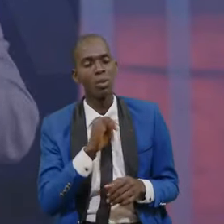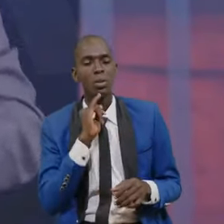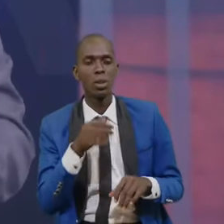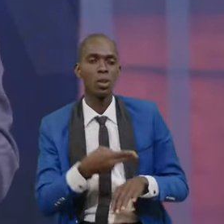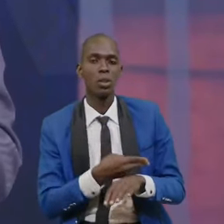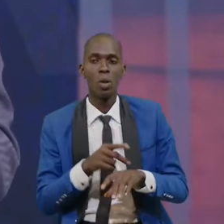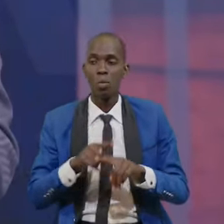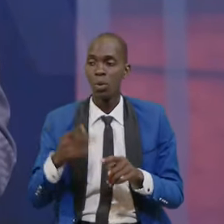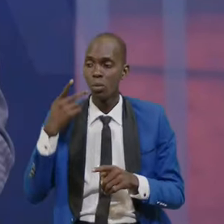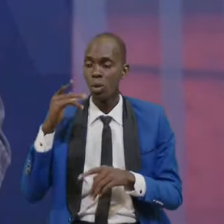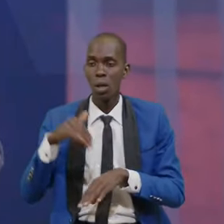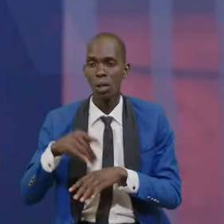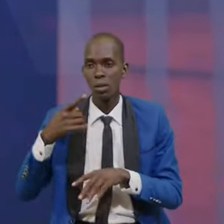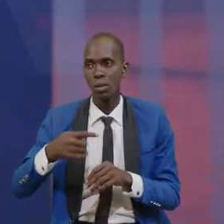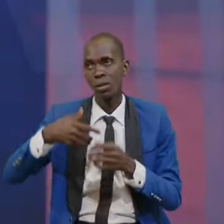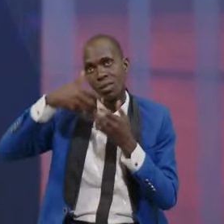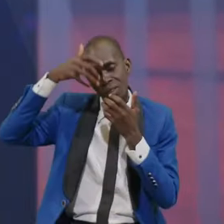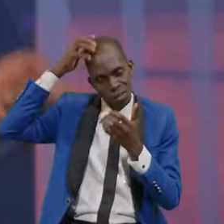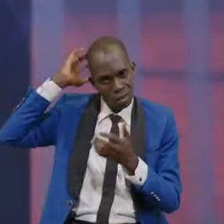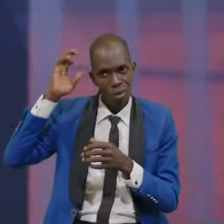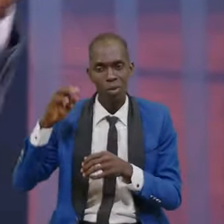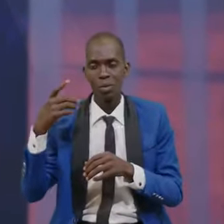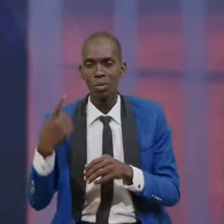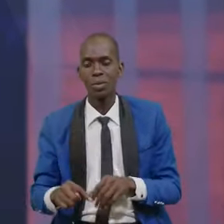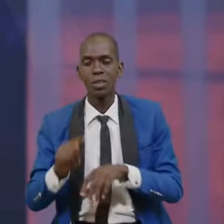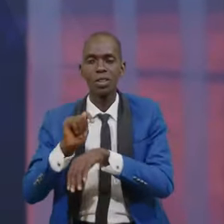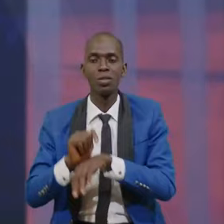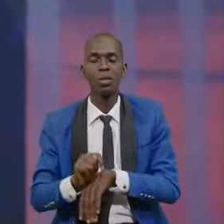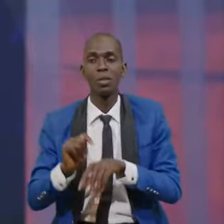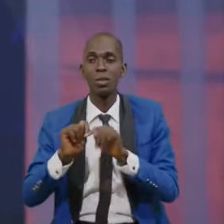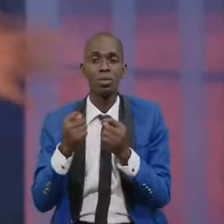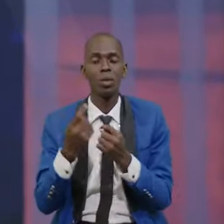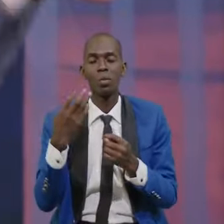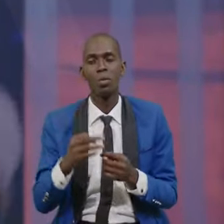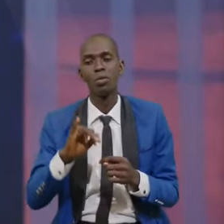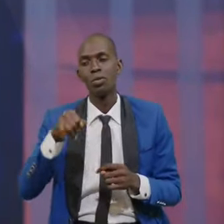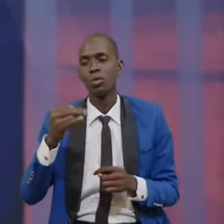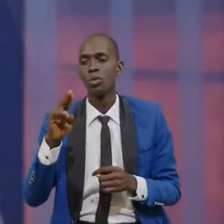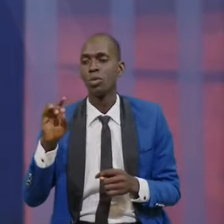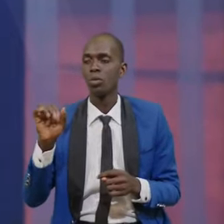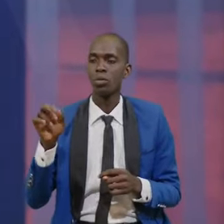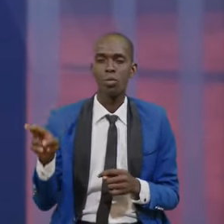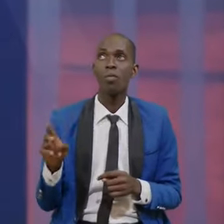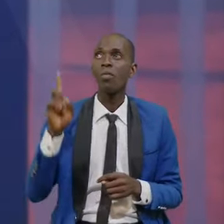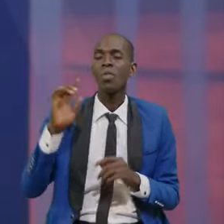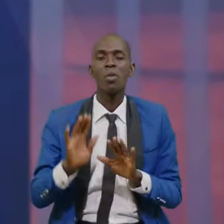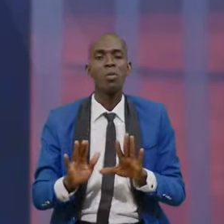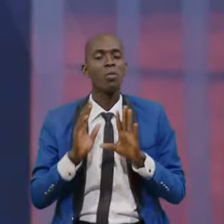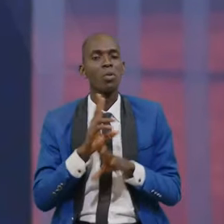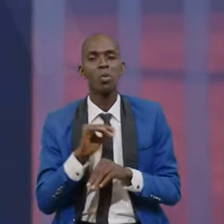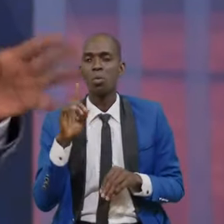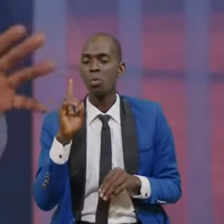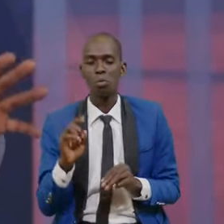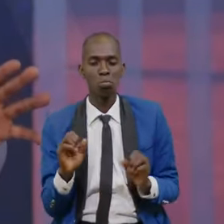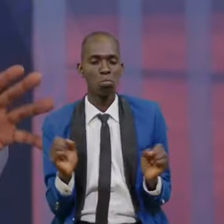lion of the tribe of Judah. He shakes for no one. He trembles for no one. He frets